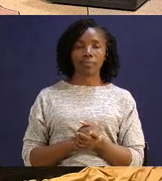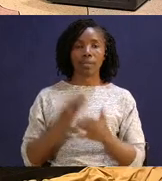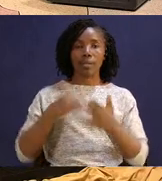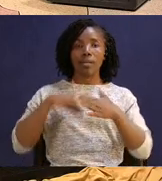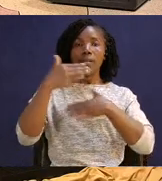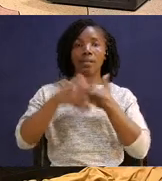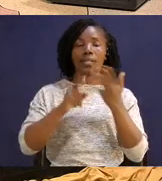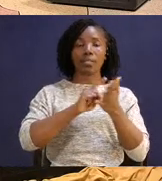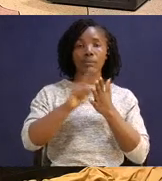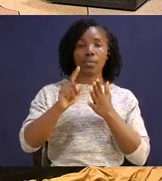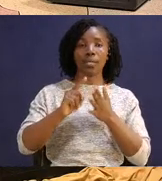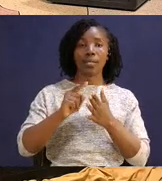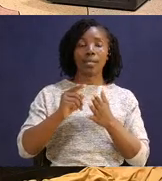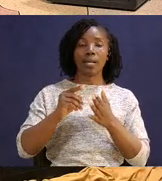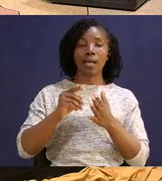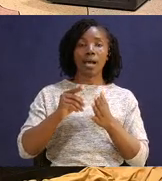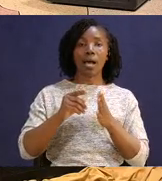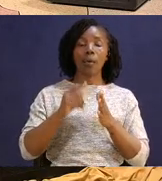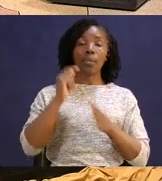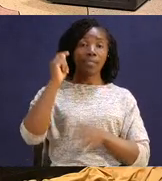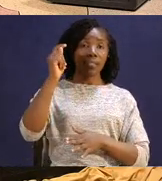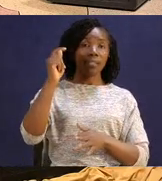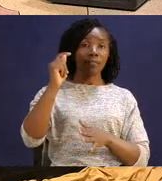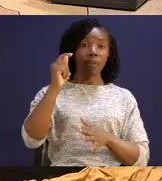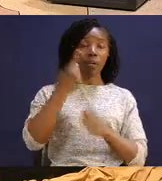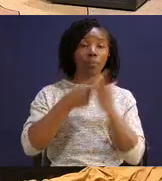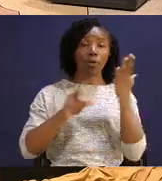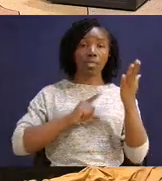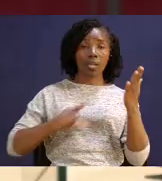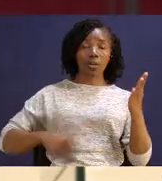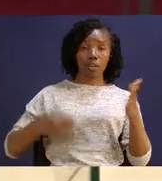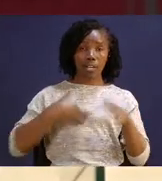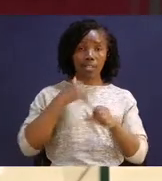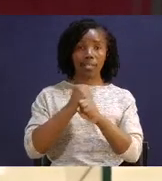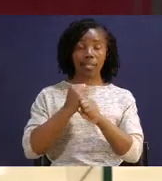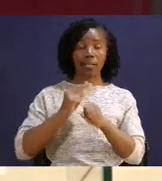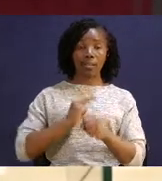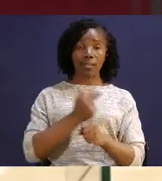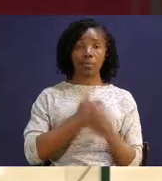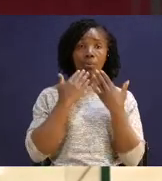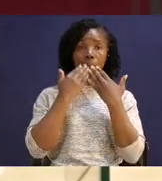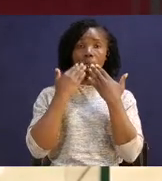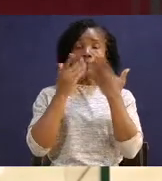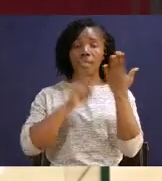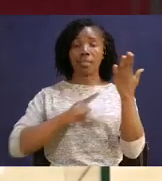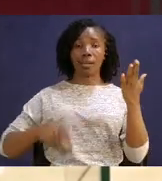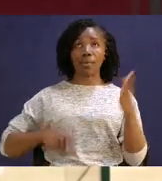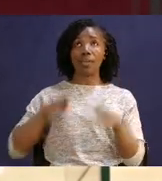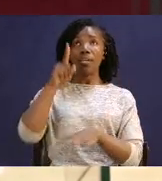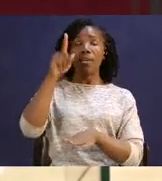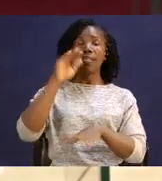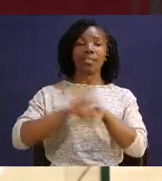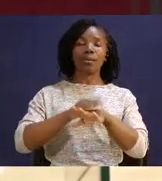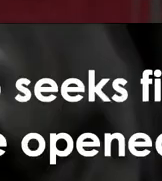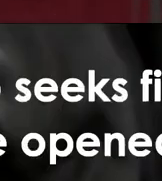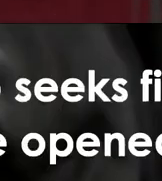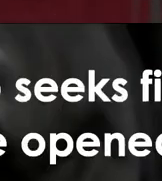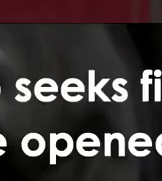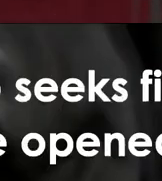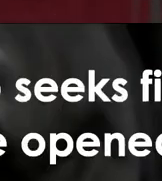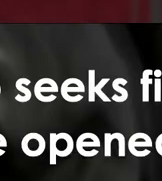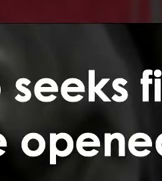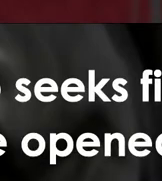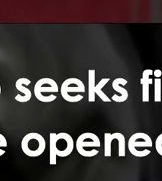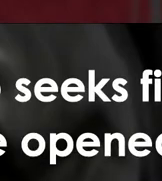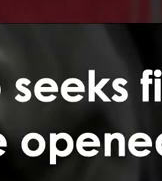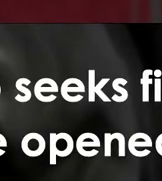Next week, I'll give you some testimonies of what God has done. We thank God that God is a good God. For everyone, tell your